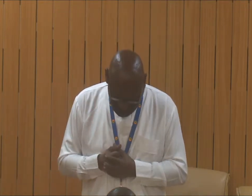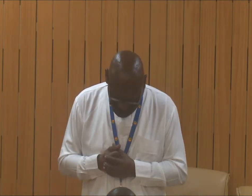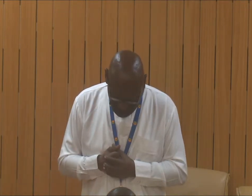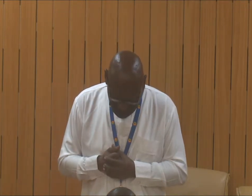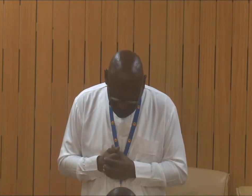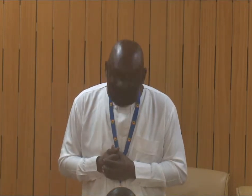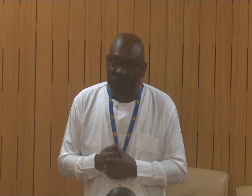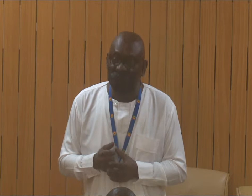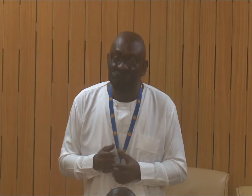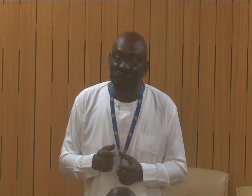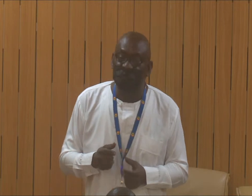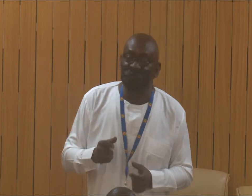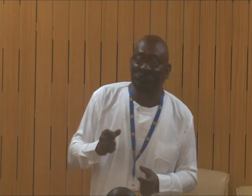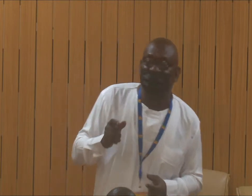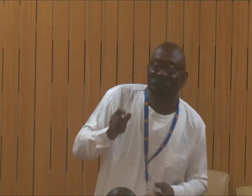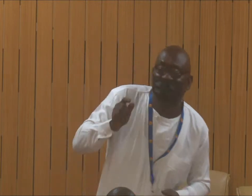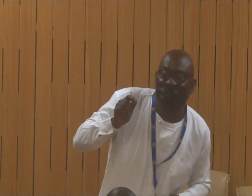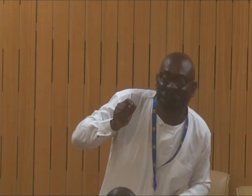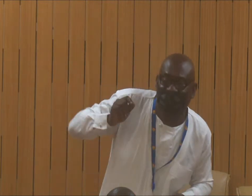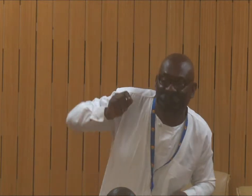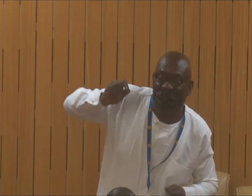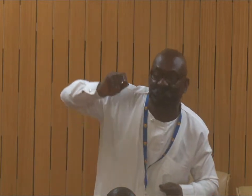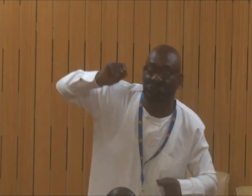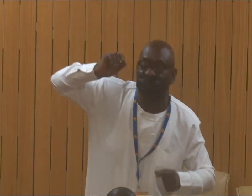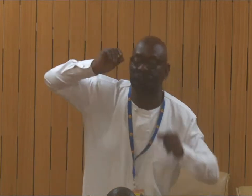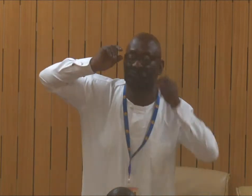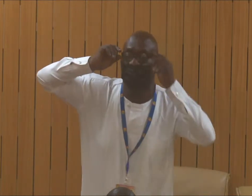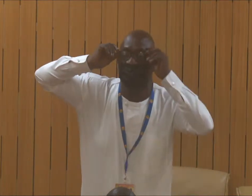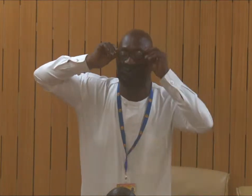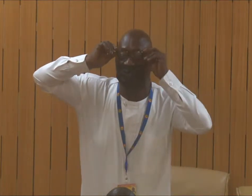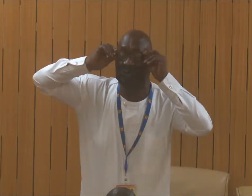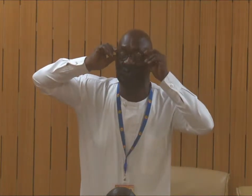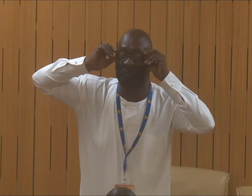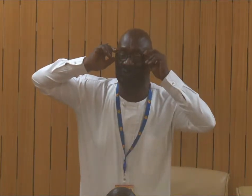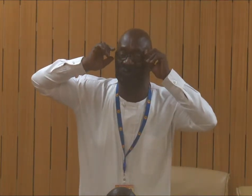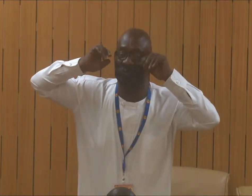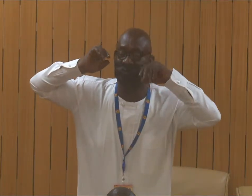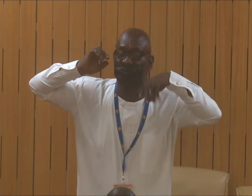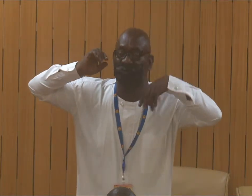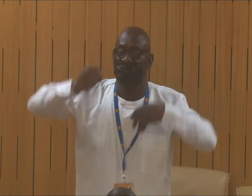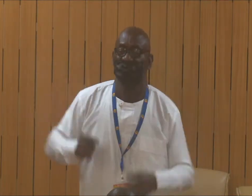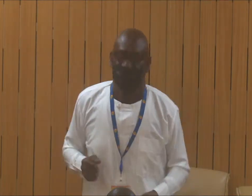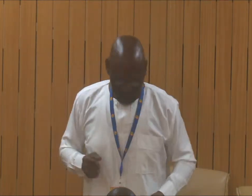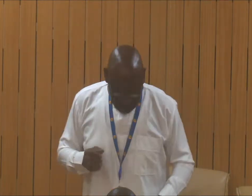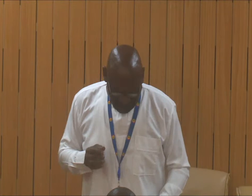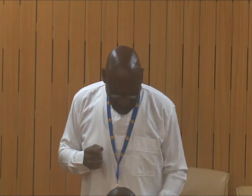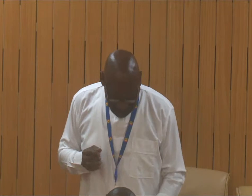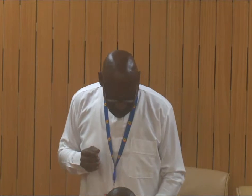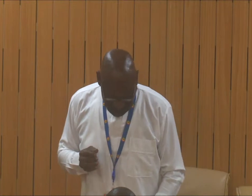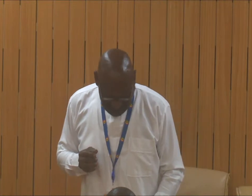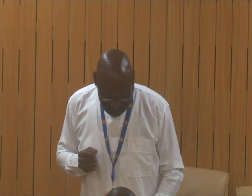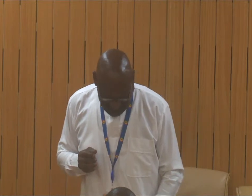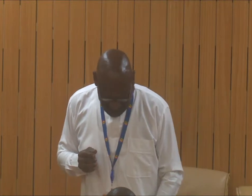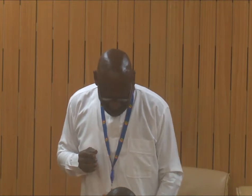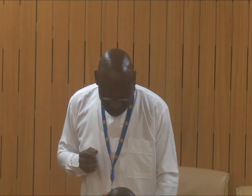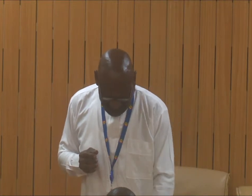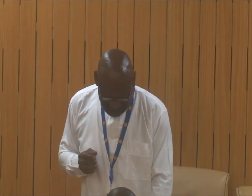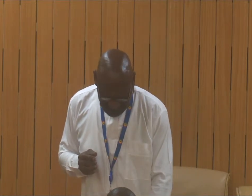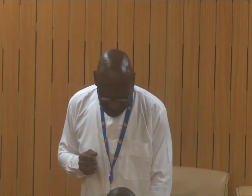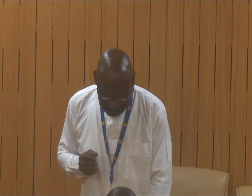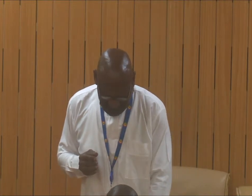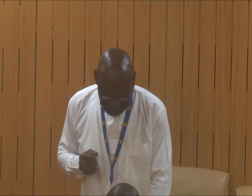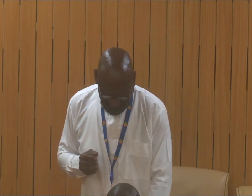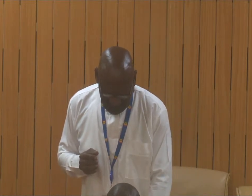at all. So there's this letter from stakeholders, the Himalayan and Prestia